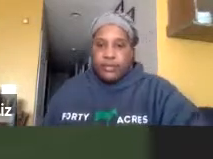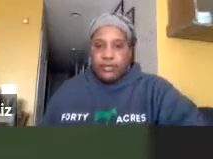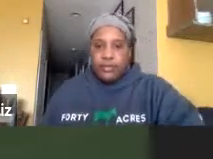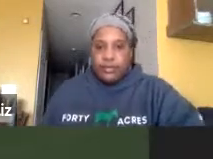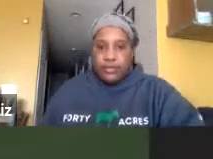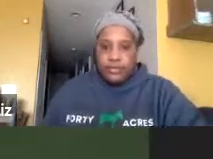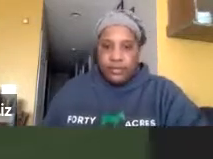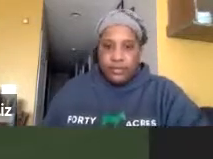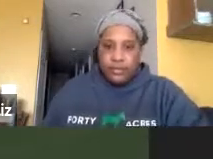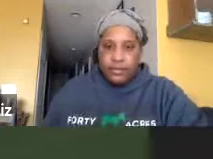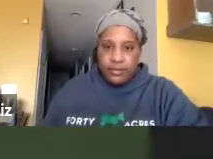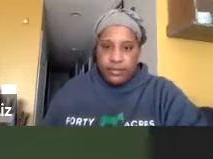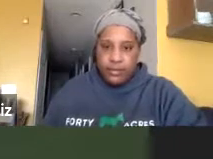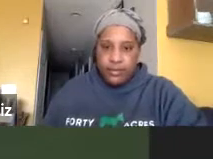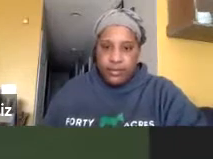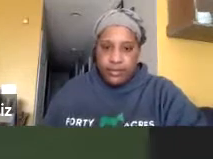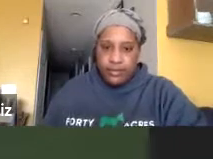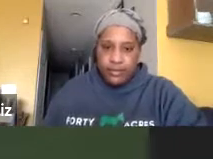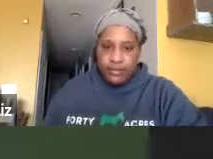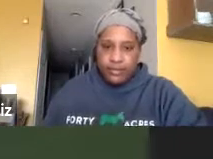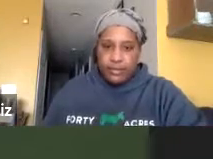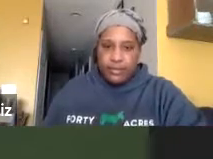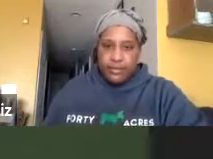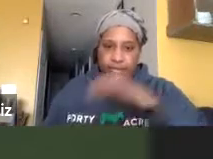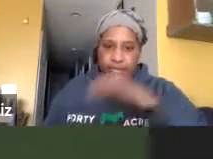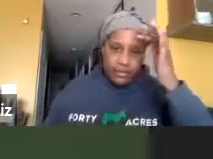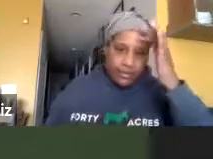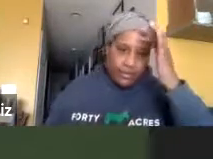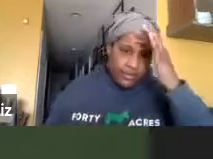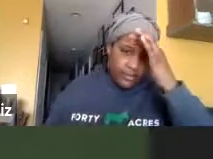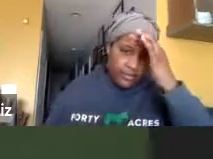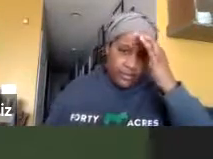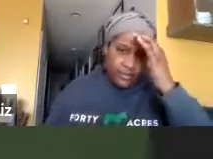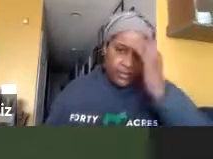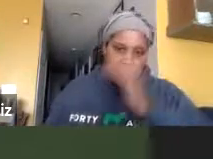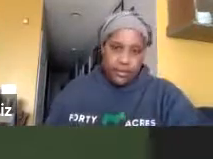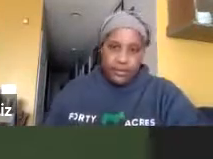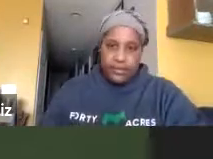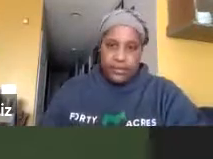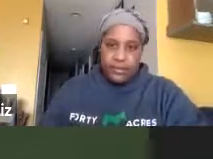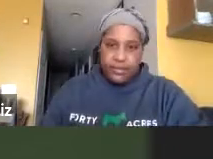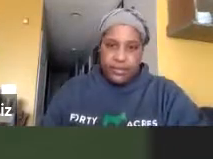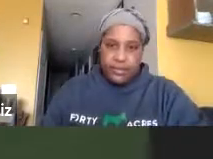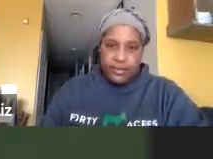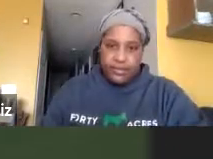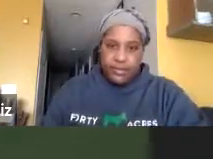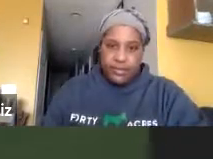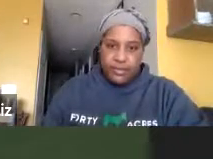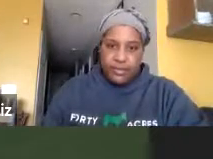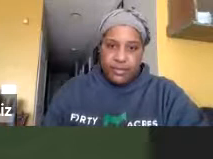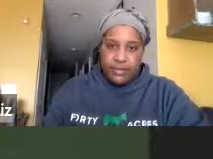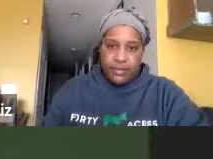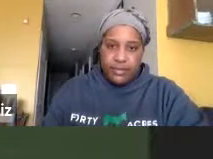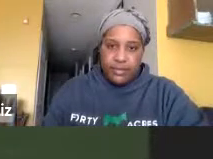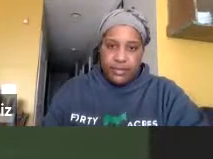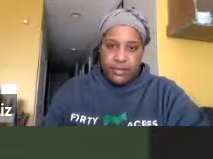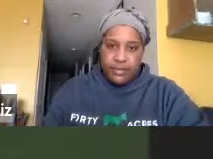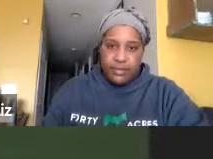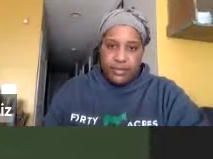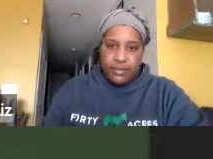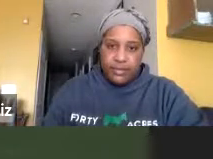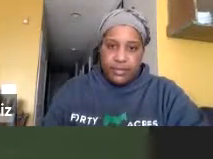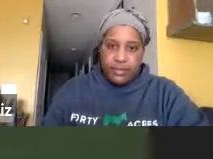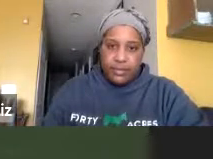It was really accidental. I didn't mean to find Austin. One day I had an errand to run and it said it was on Chicago Ave. And of course I